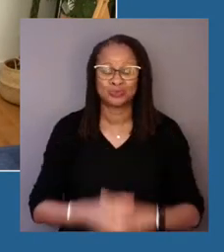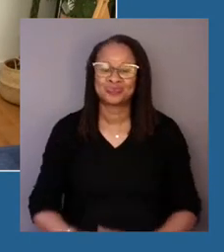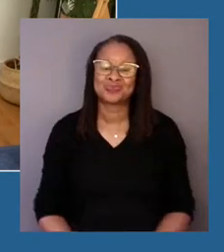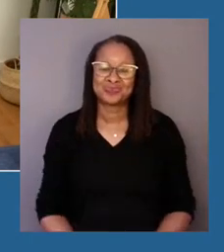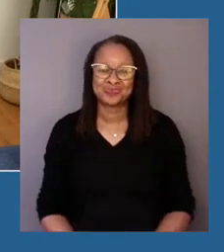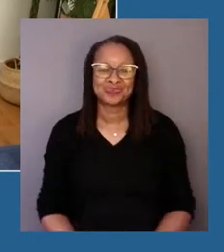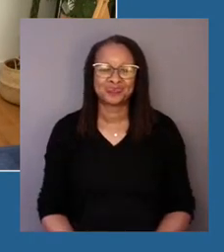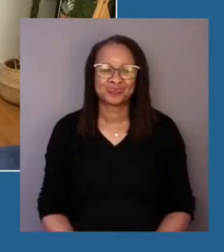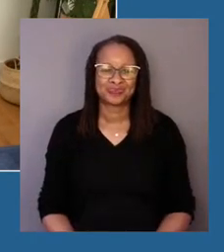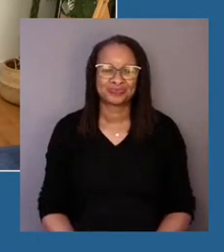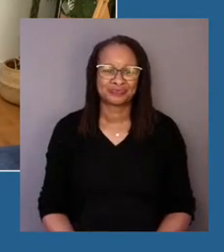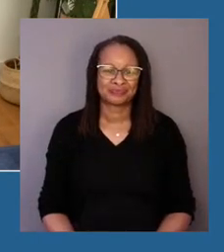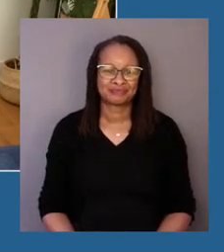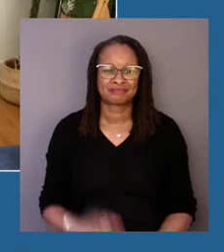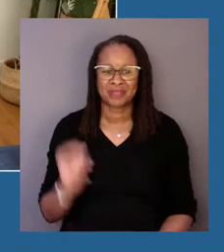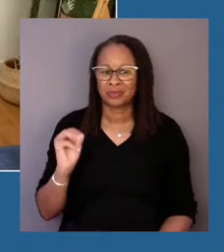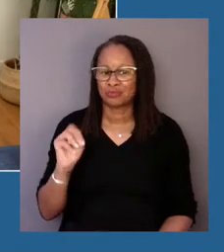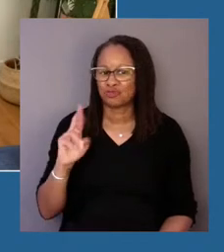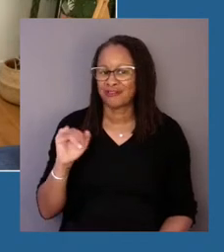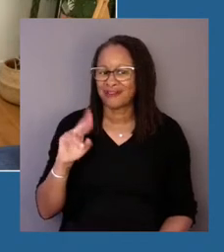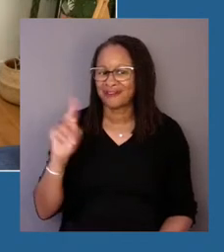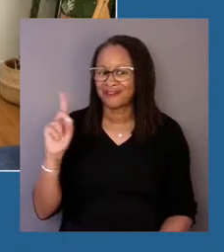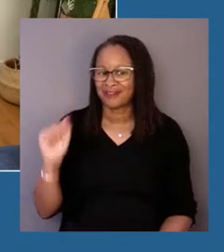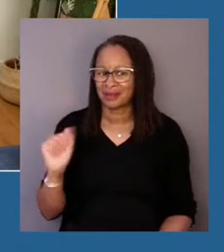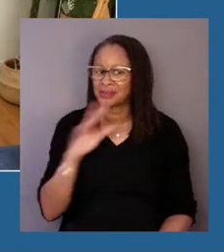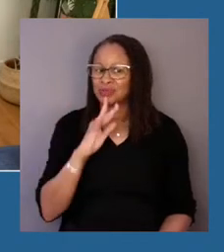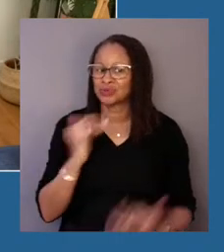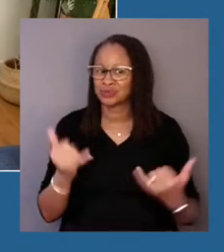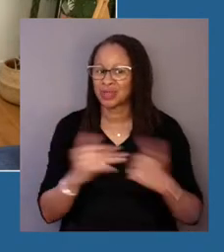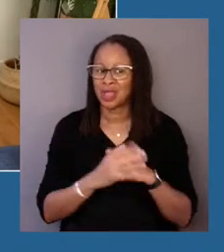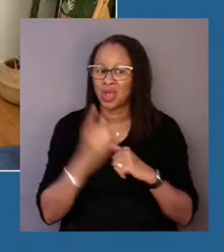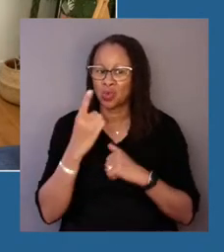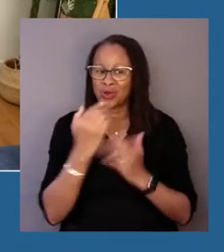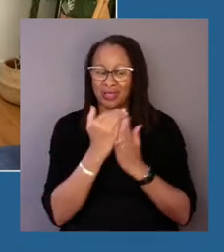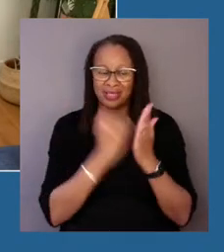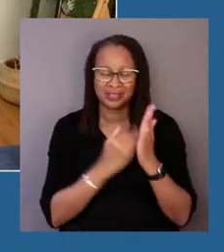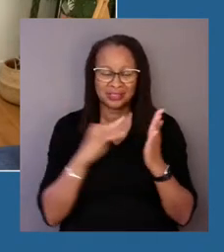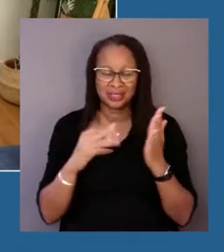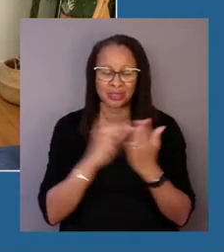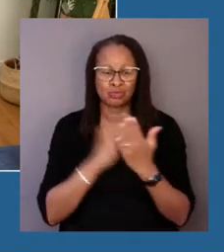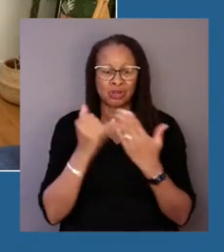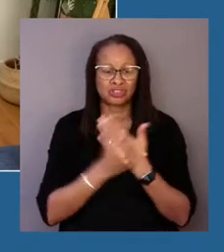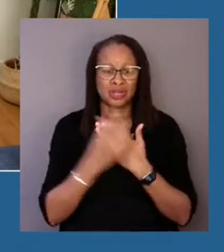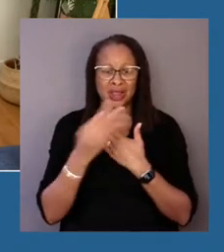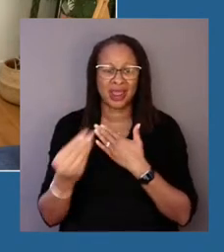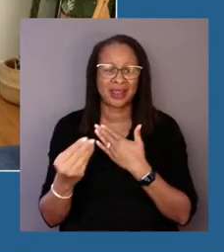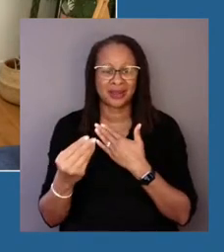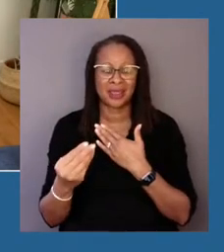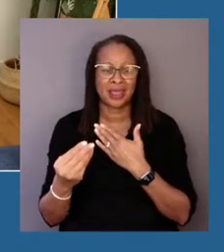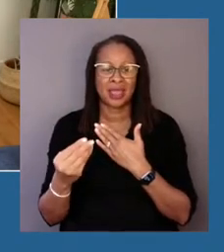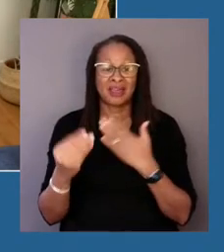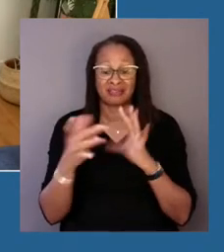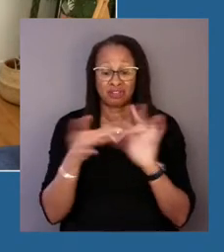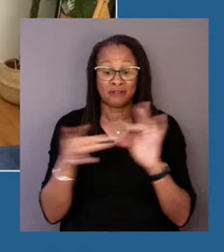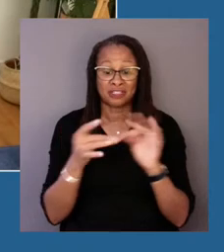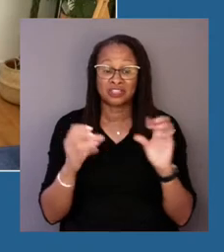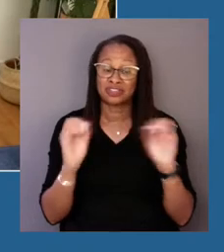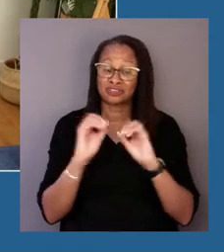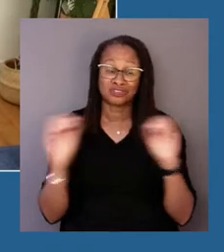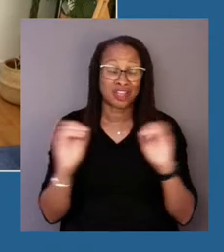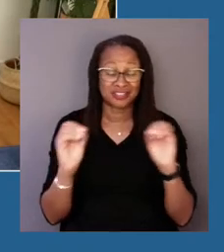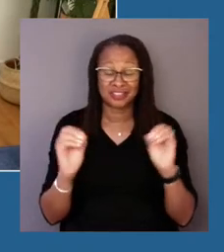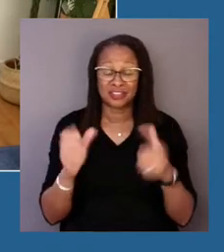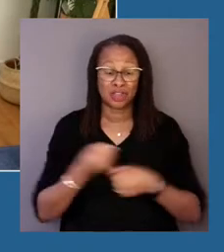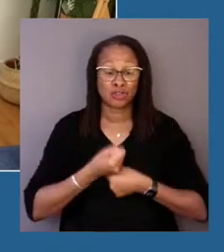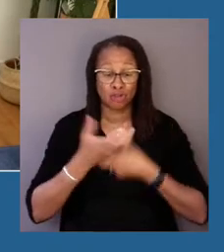Part of it, I mean, one of the lessons in this project and in this conversation is there is nothing too shameless. There's nothing too